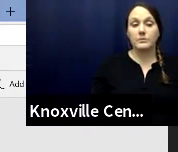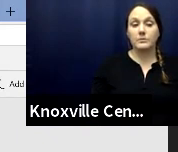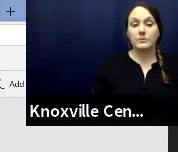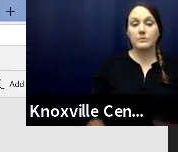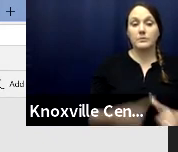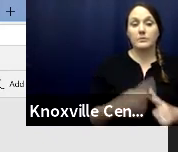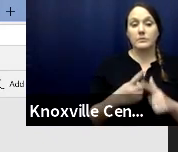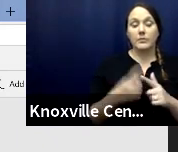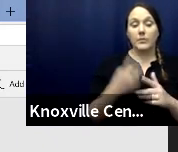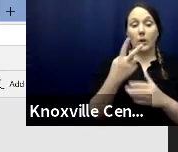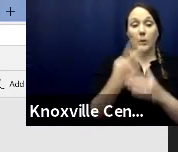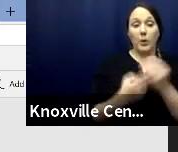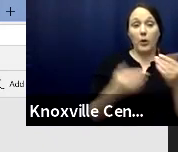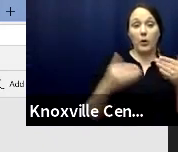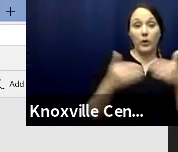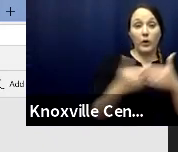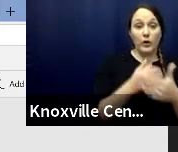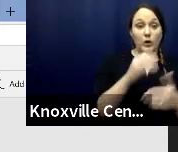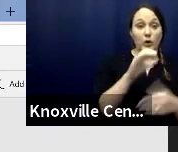both new cases,